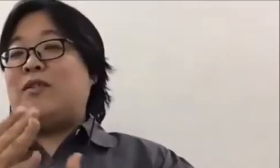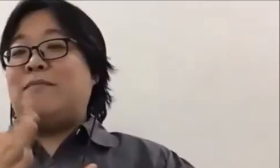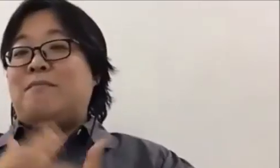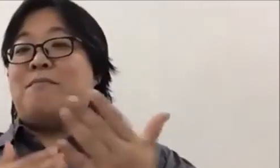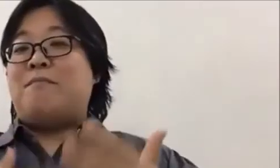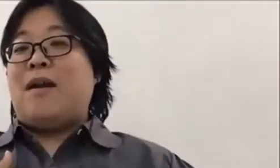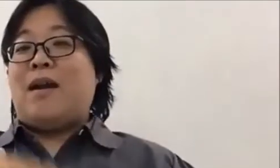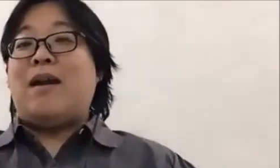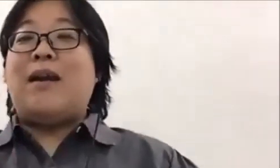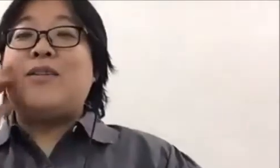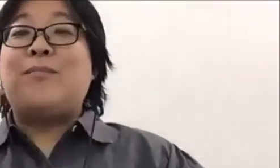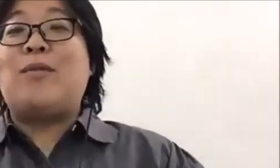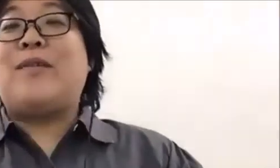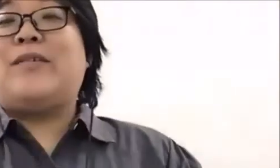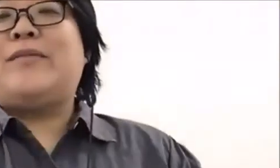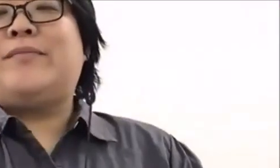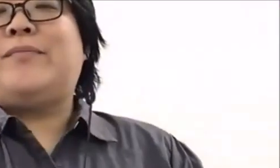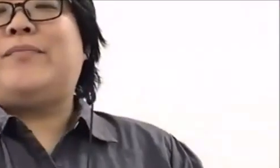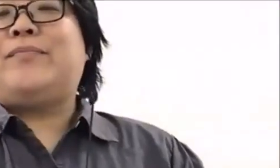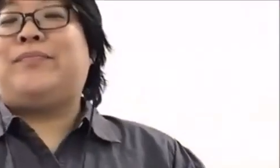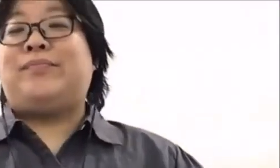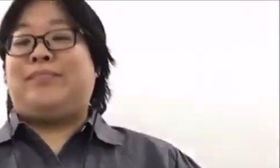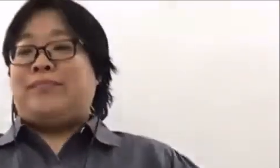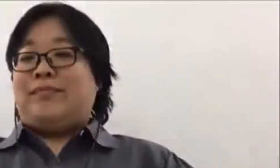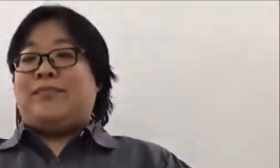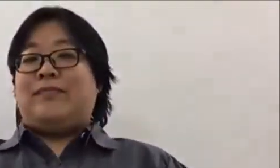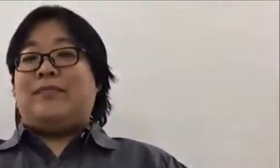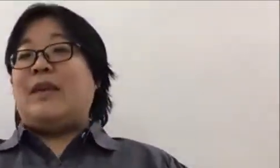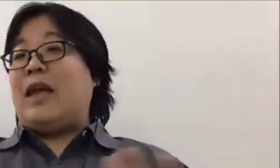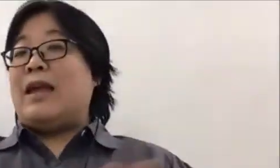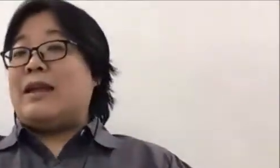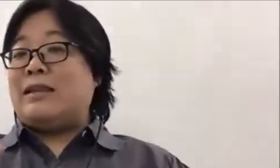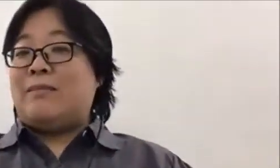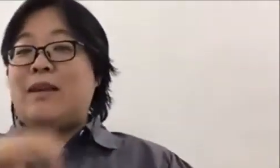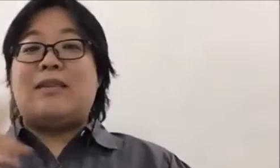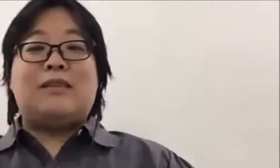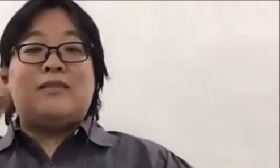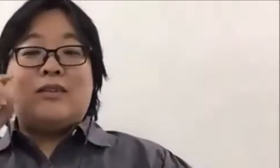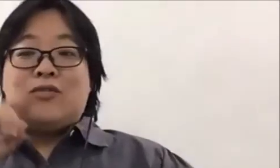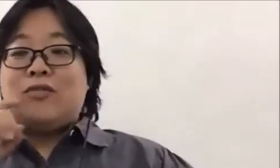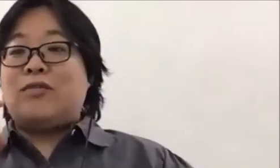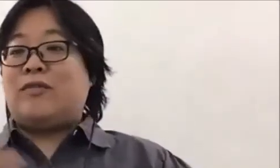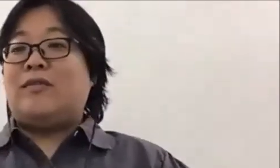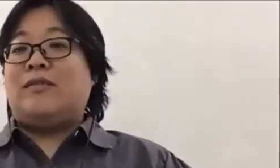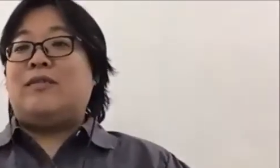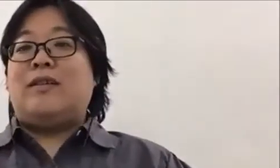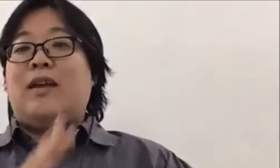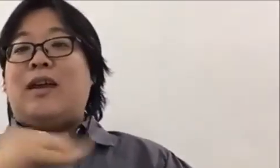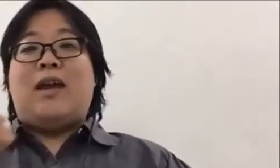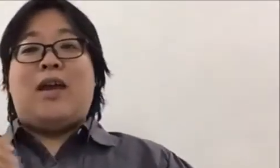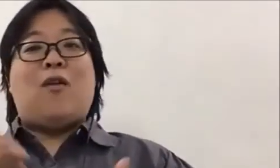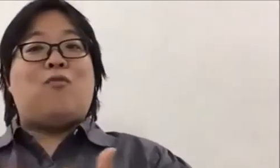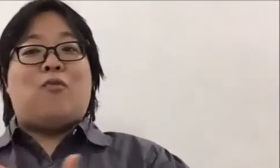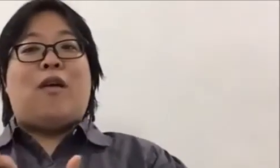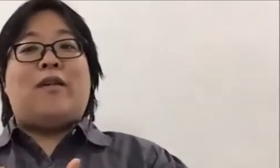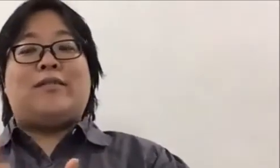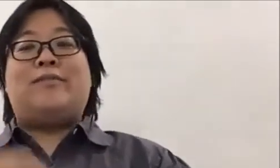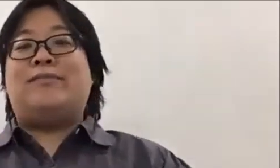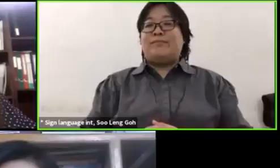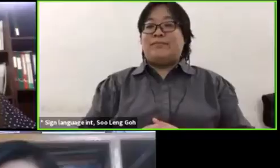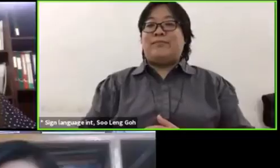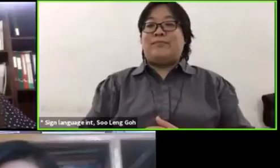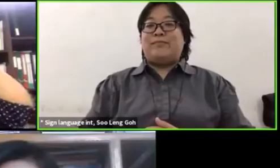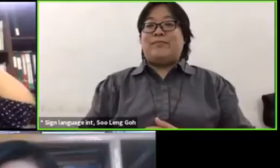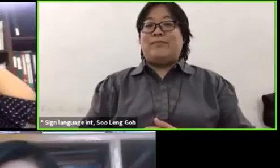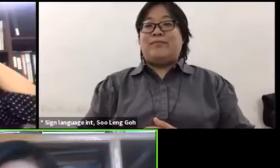views and thoughts about the interlinguish or disability and sexuality and reproductive health and right in our region.